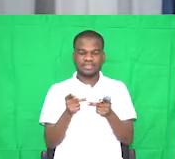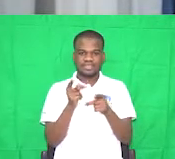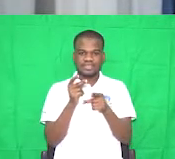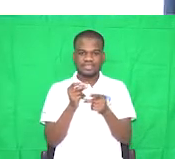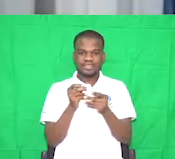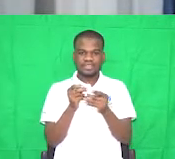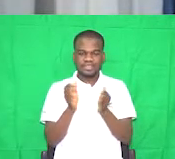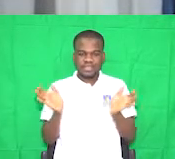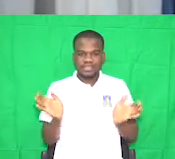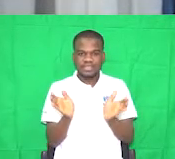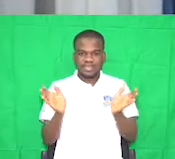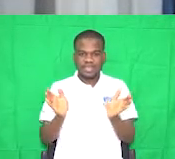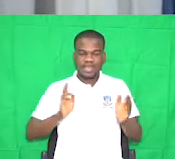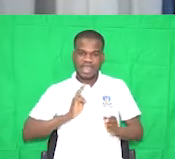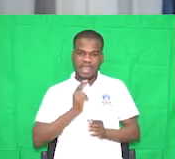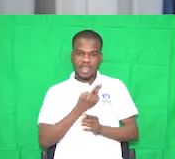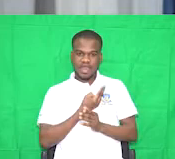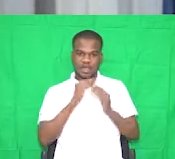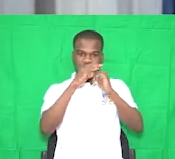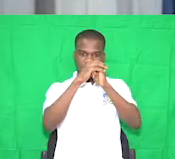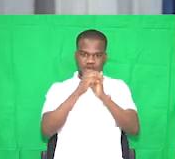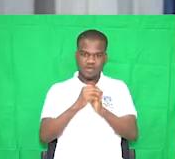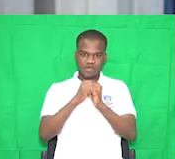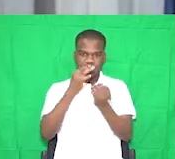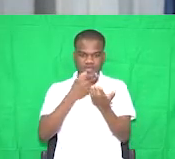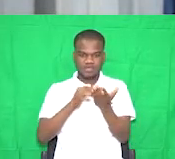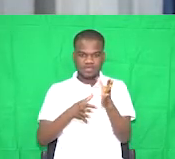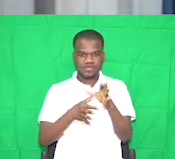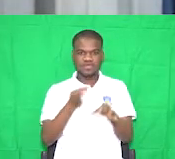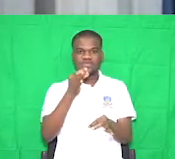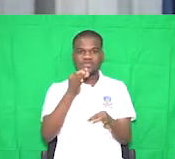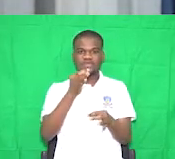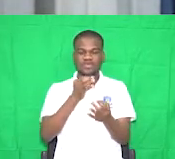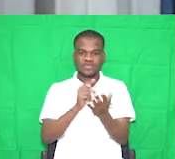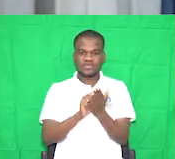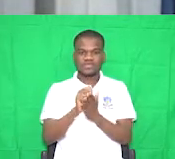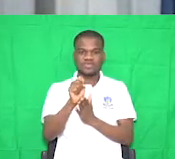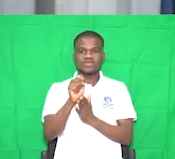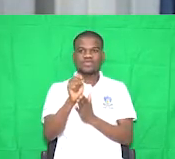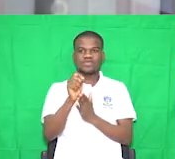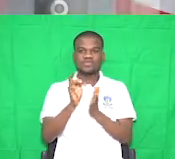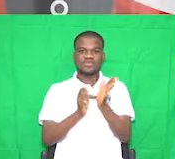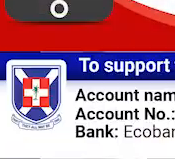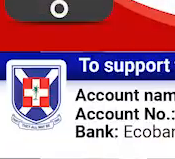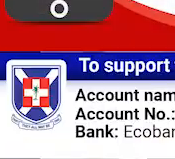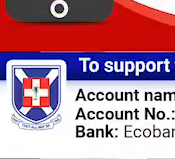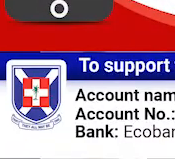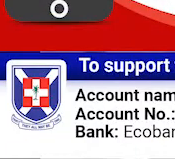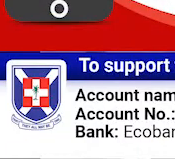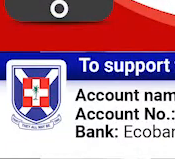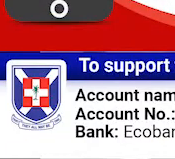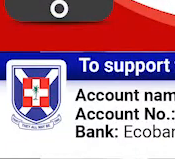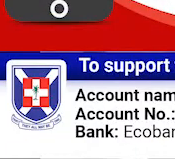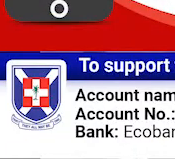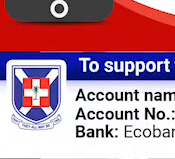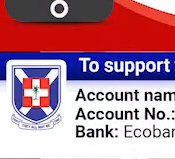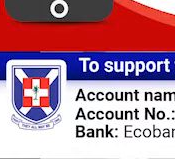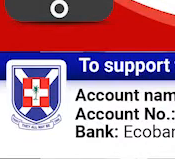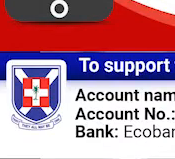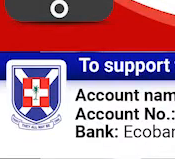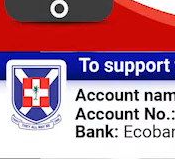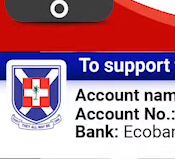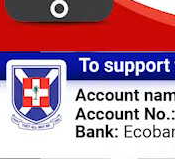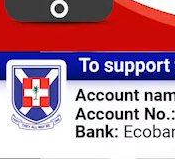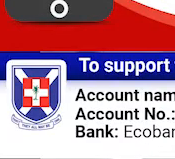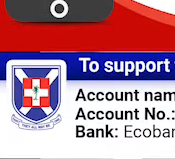our hearts to worship you in spirit and in truth, through Jesus Christ our Lord. O